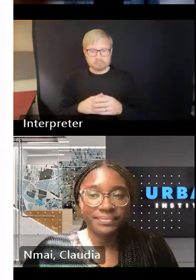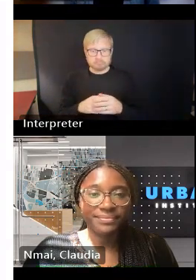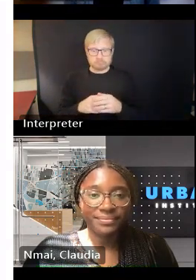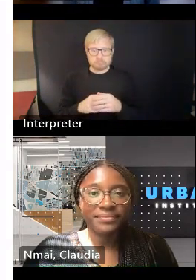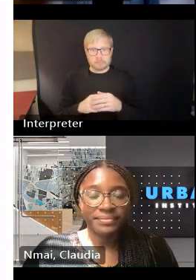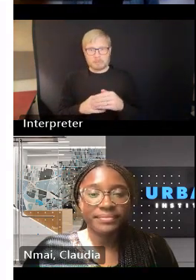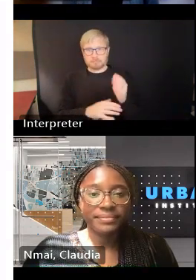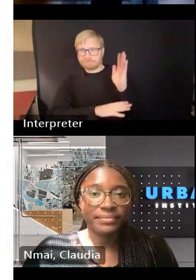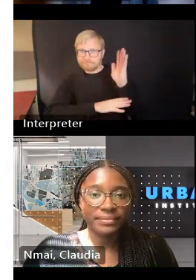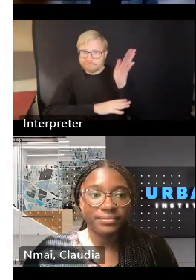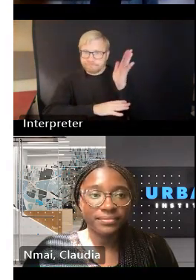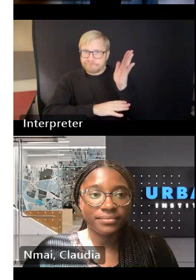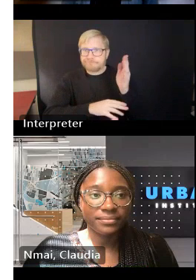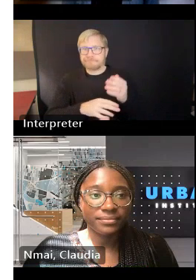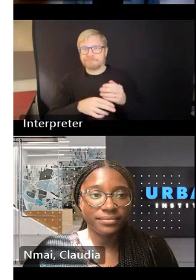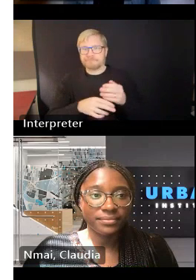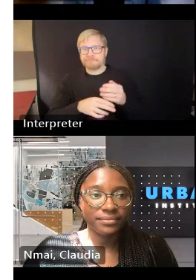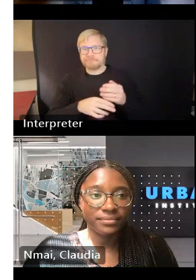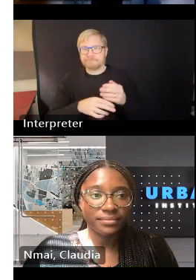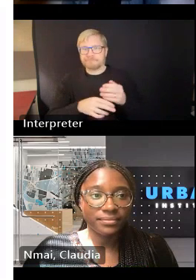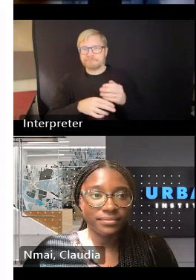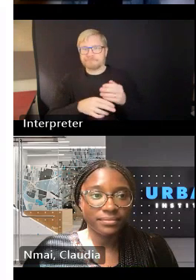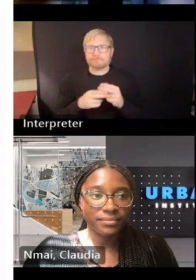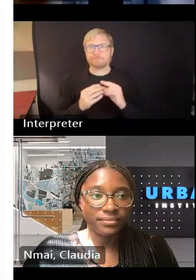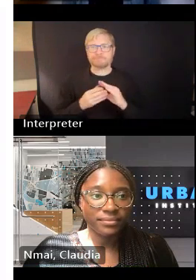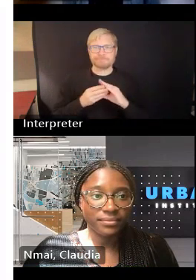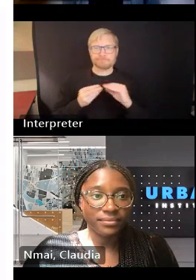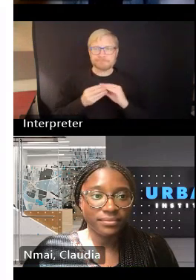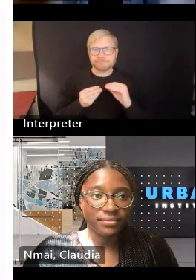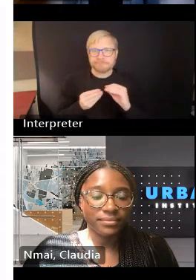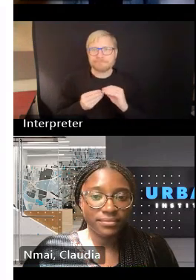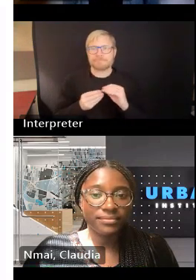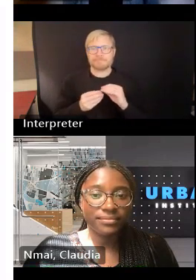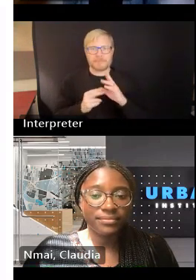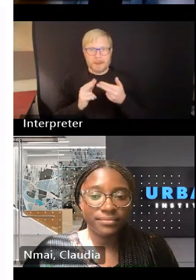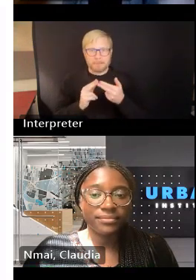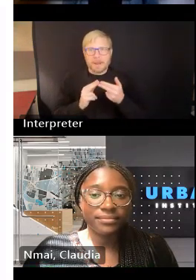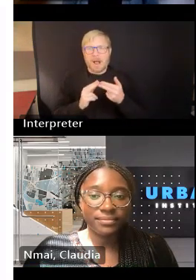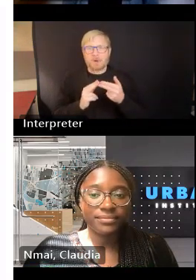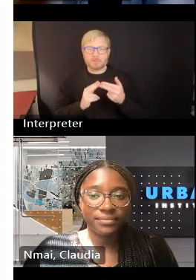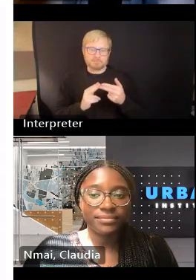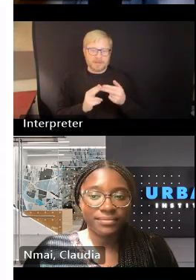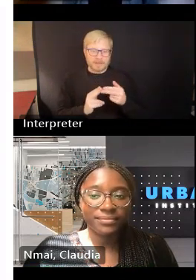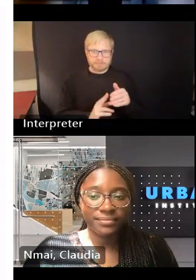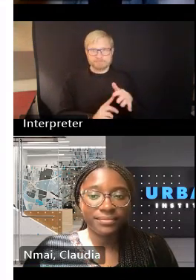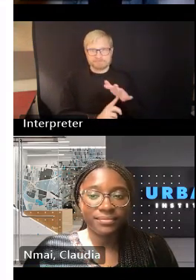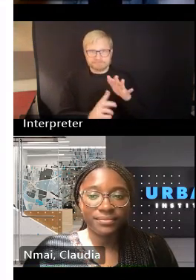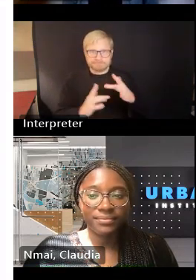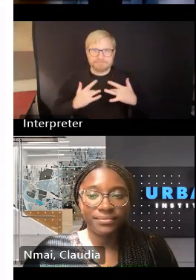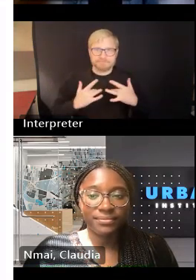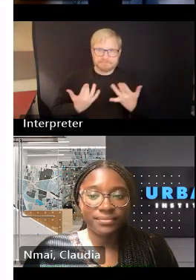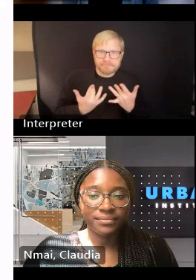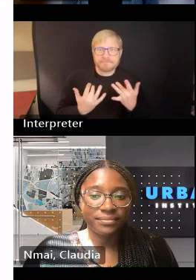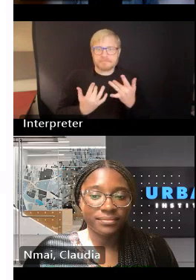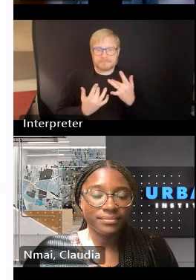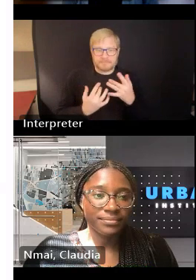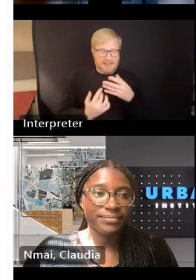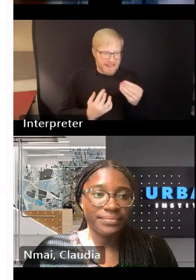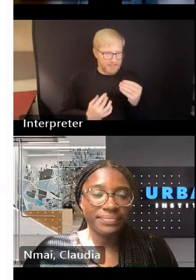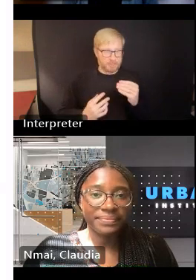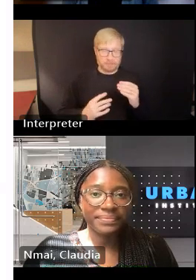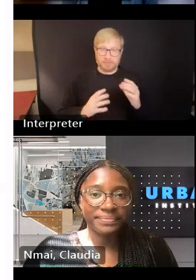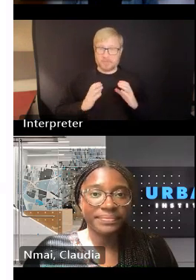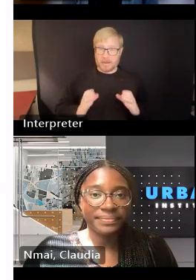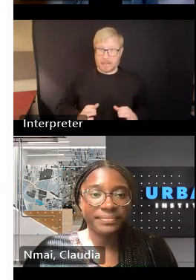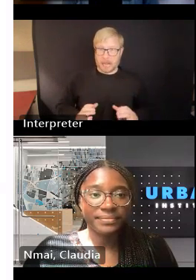what the context is for working with the clients that, we were each recruiting or connected to and bringing into the project. So